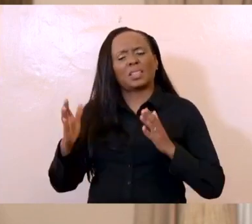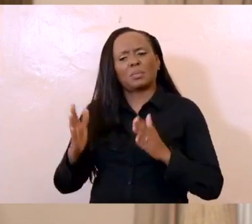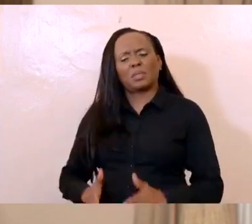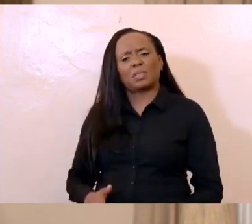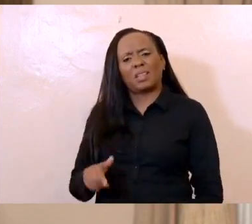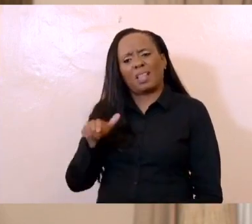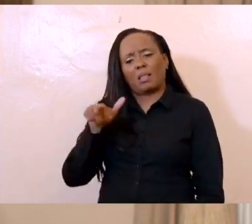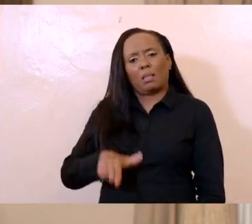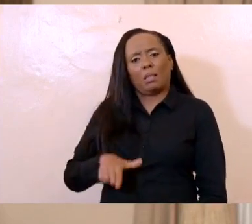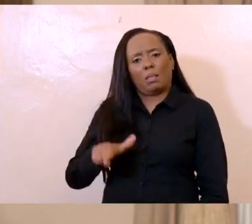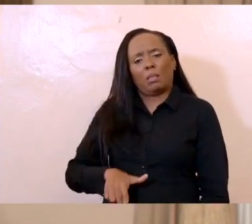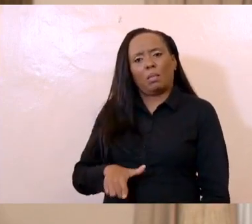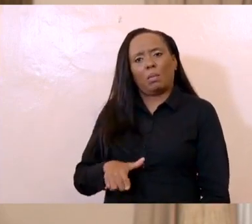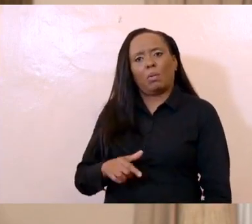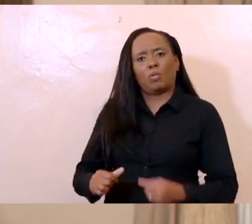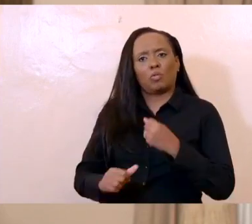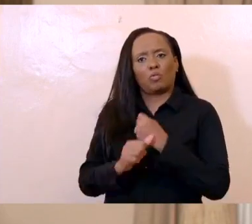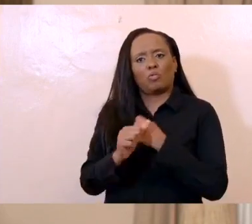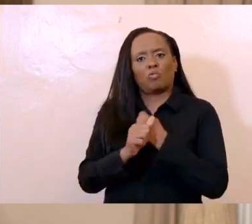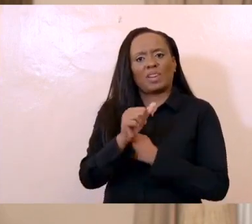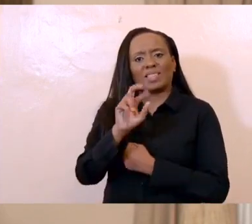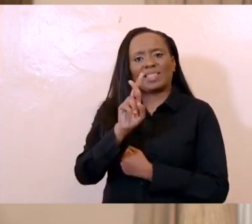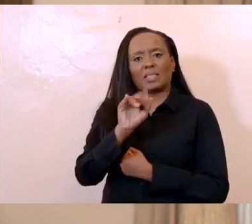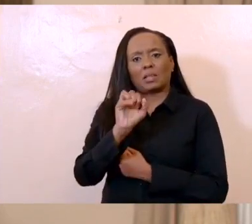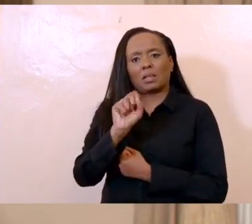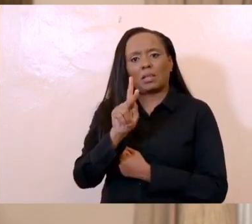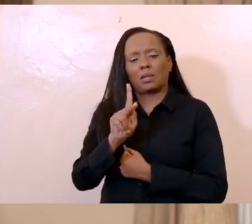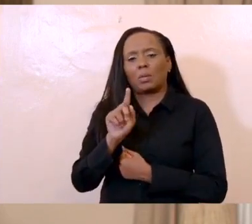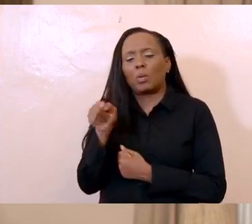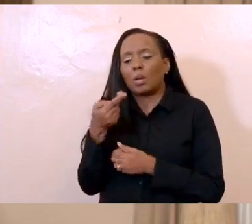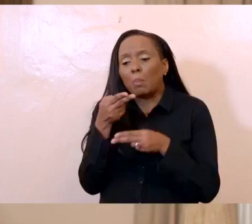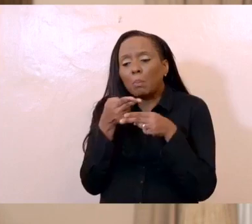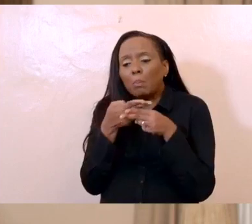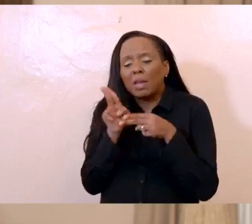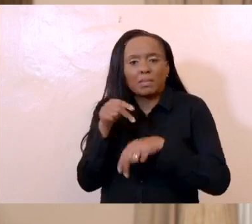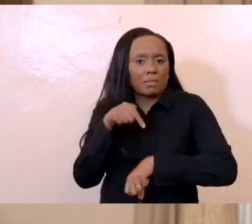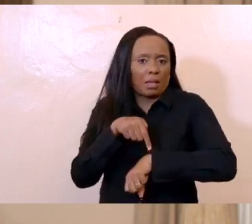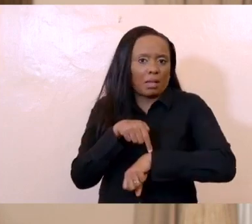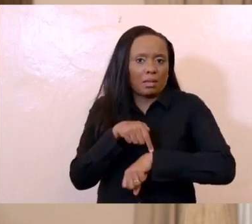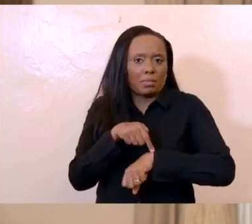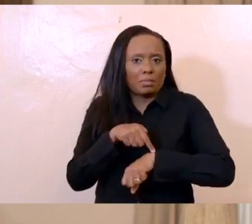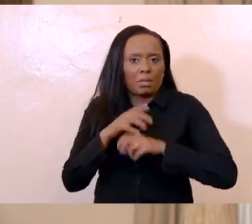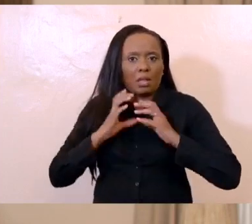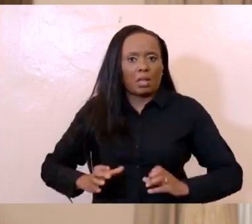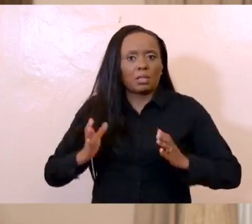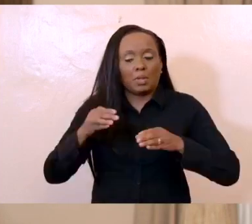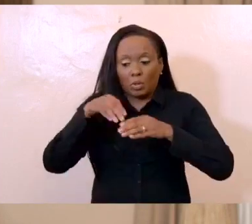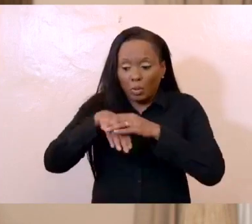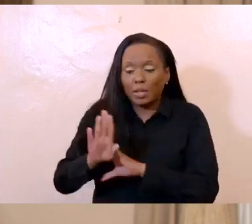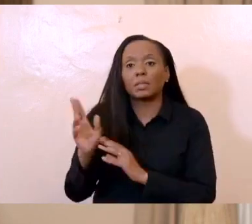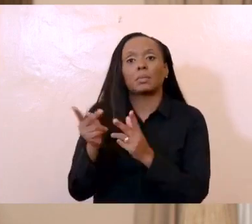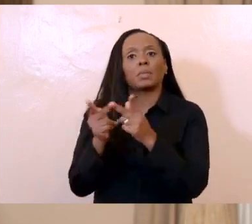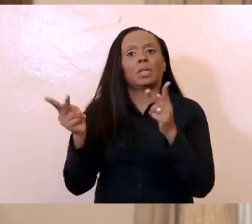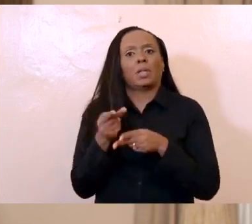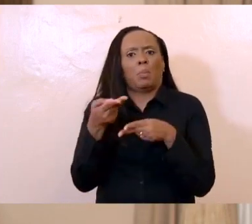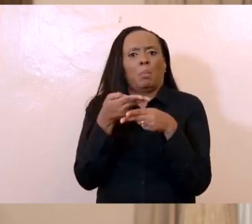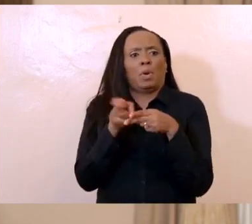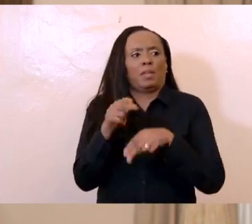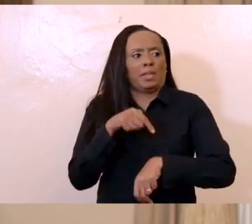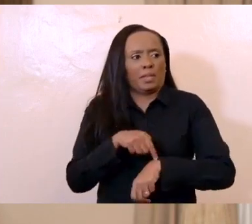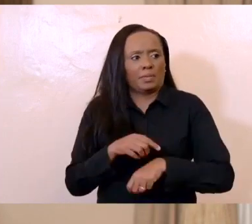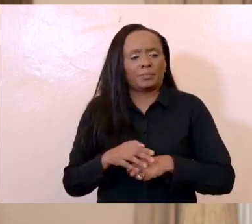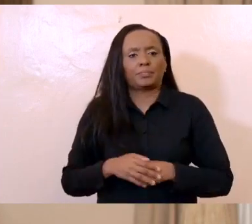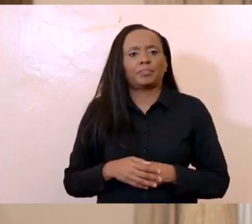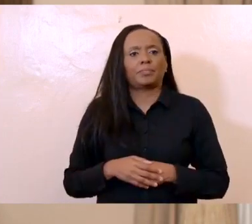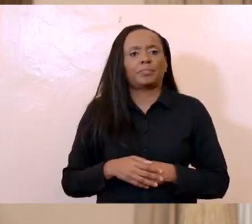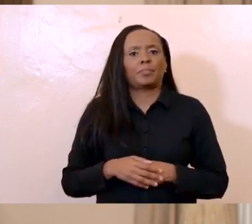that because customers come into a business for only a brief period of time and they leave. One of the things I don't think Dr. Ward got into